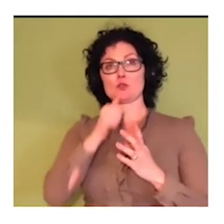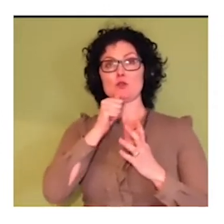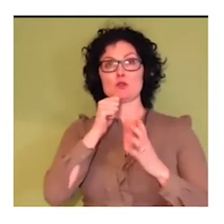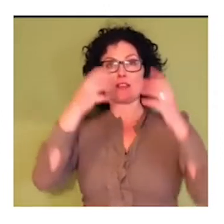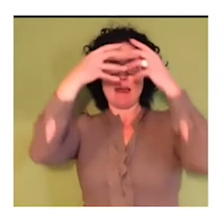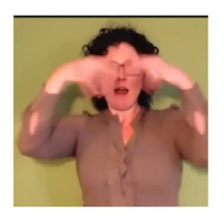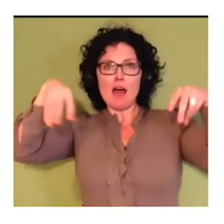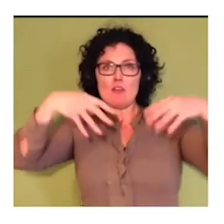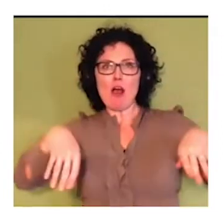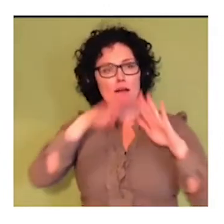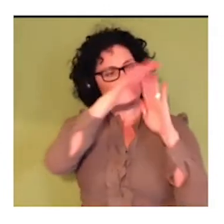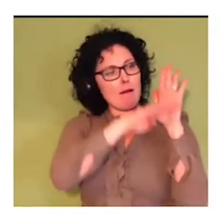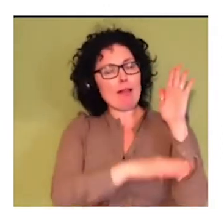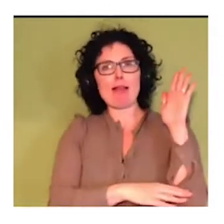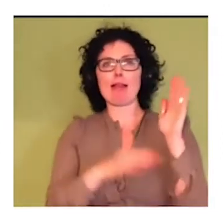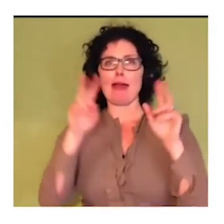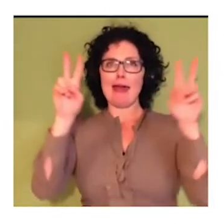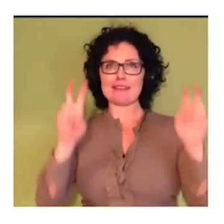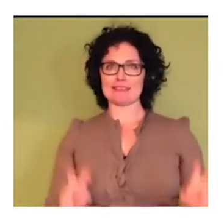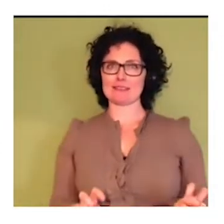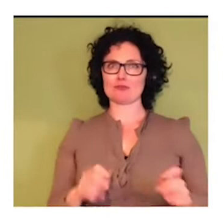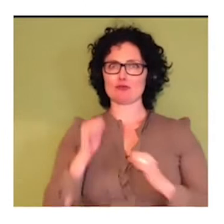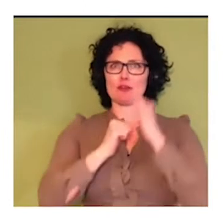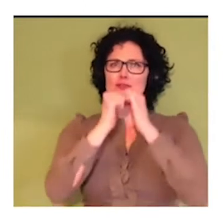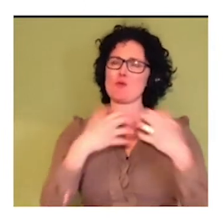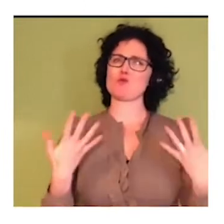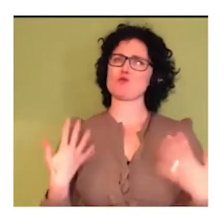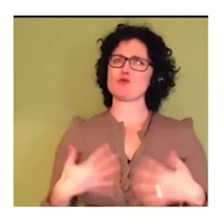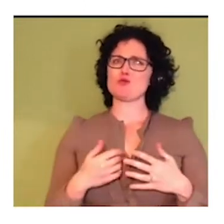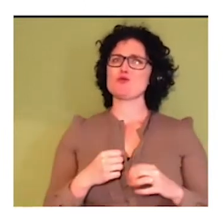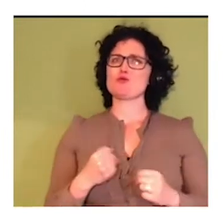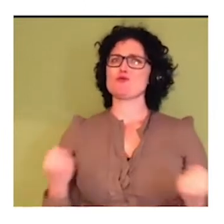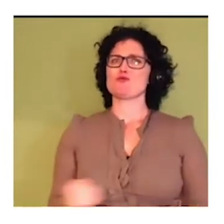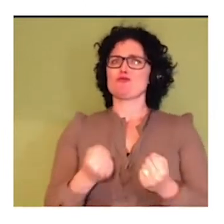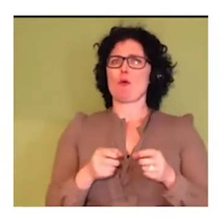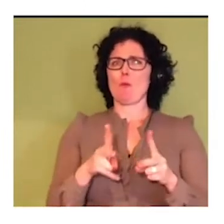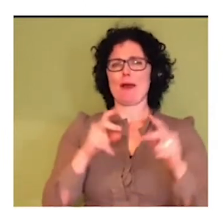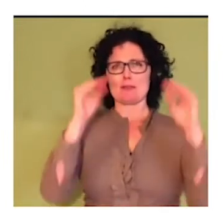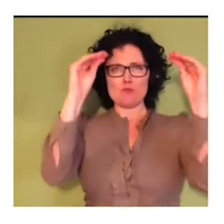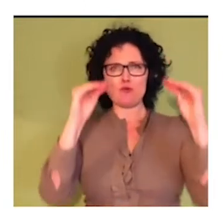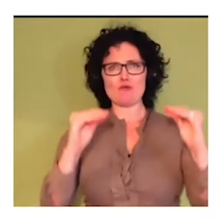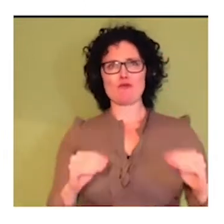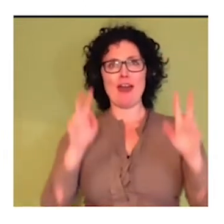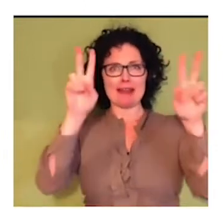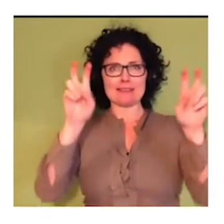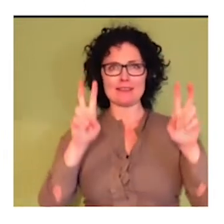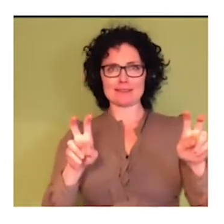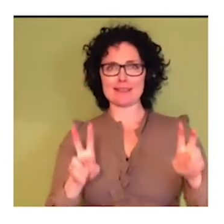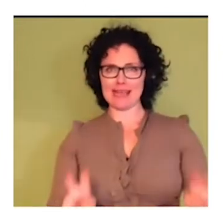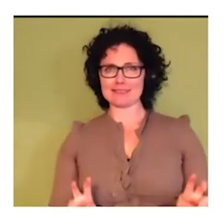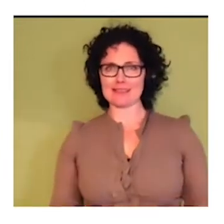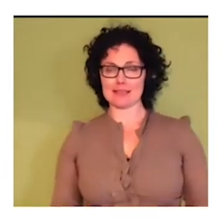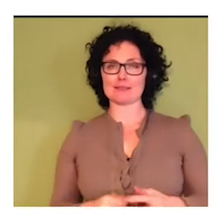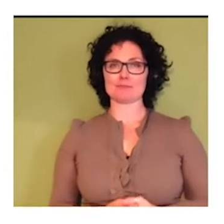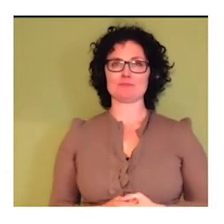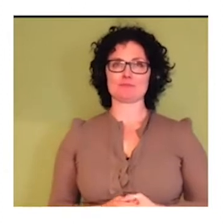very powerful for moving through the content. So that's the keystroke to move heading by heading. There are other ways of moving through